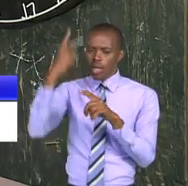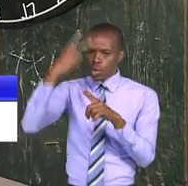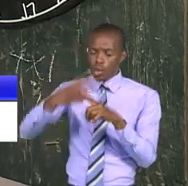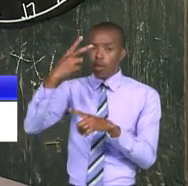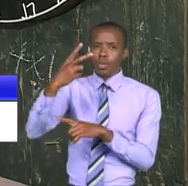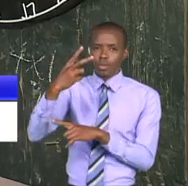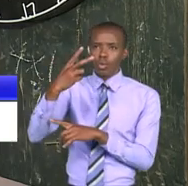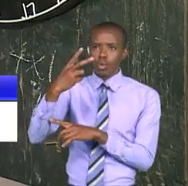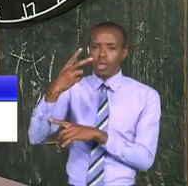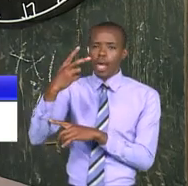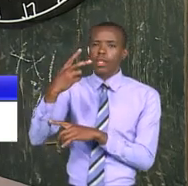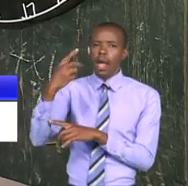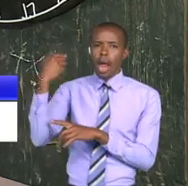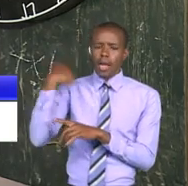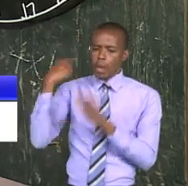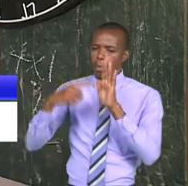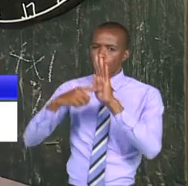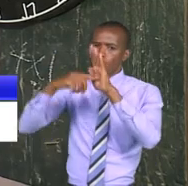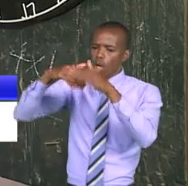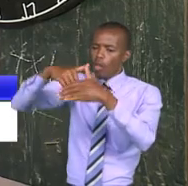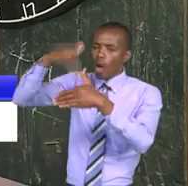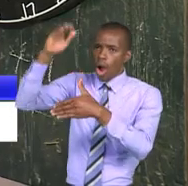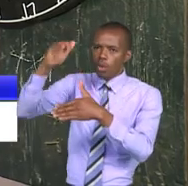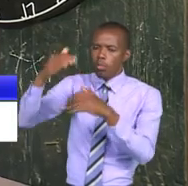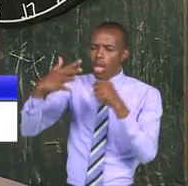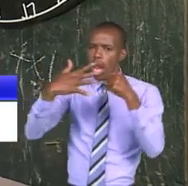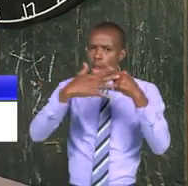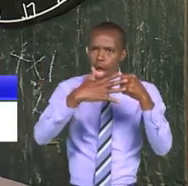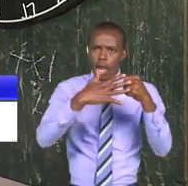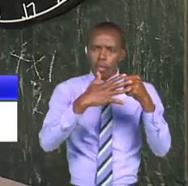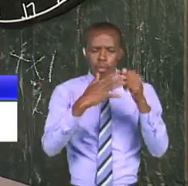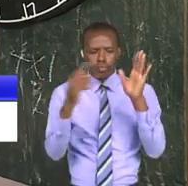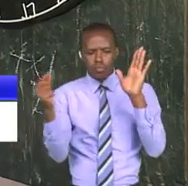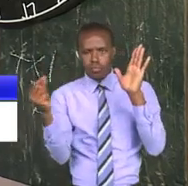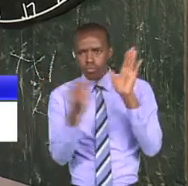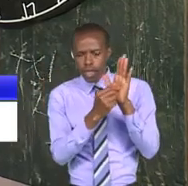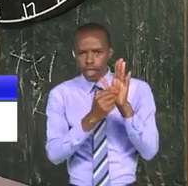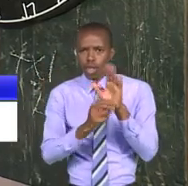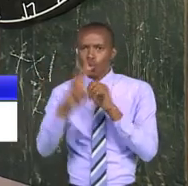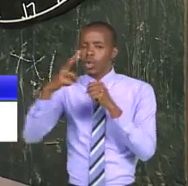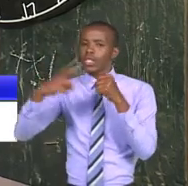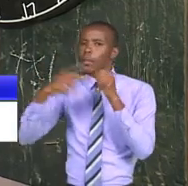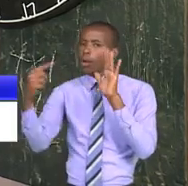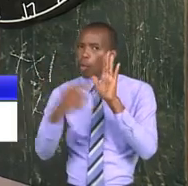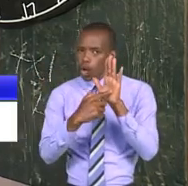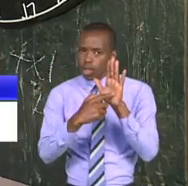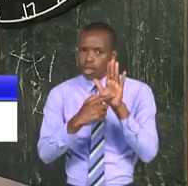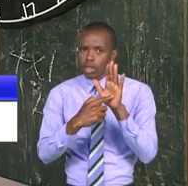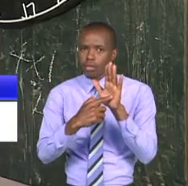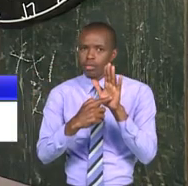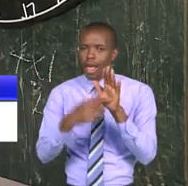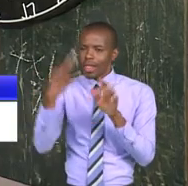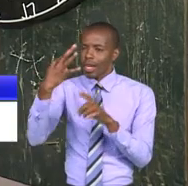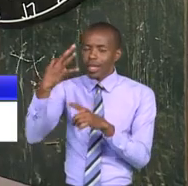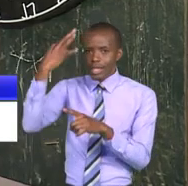you have, which is indicated outside here. If it's like 9, you hit here, that is 27 marks. 3 times